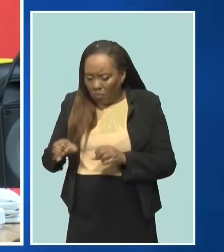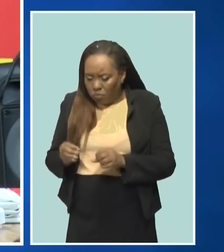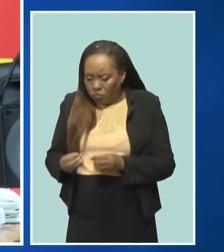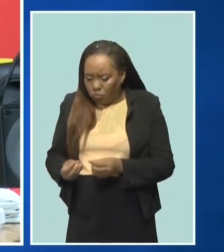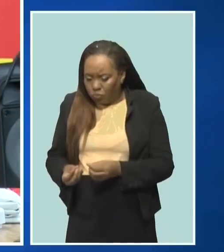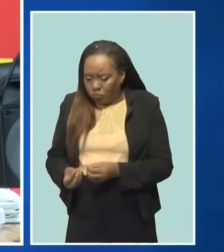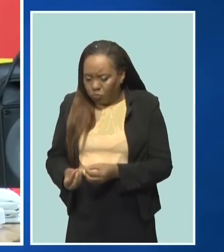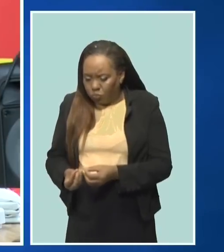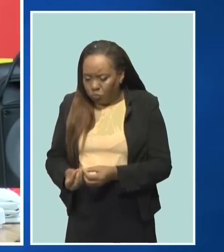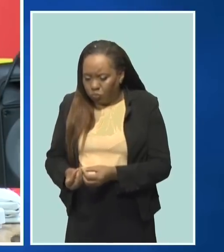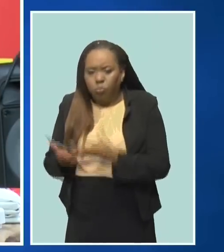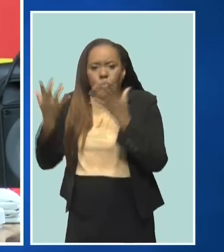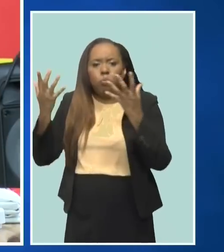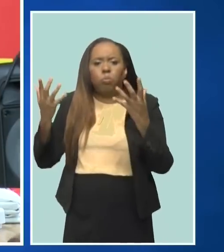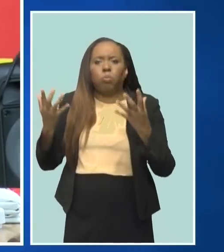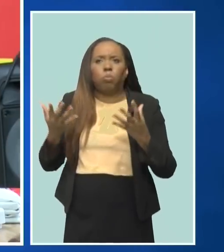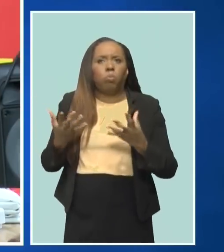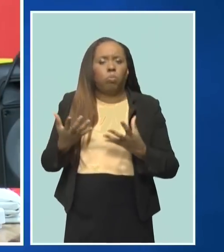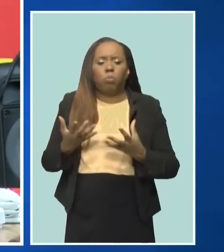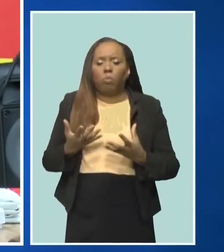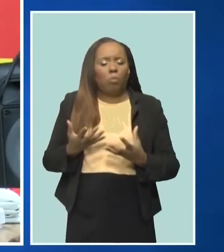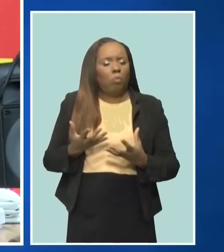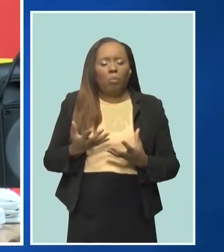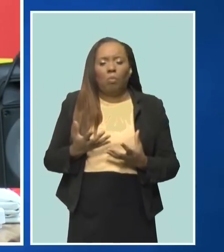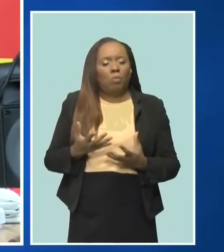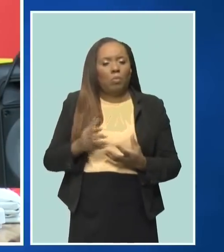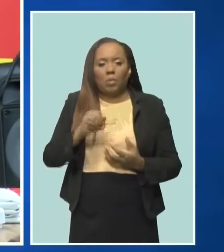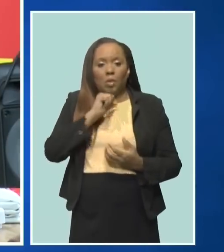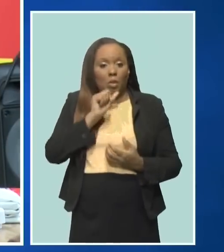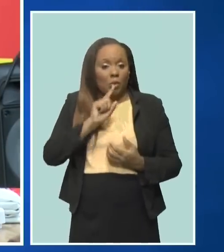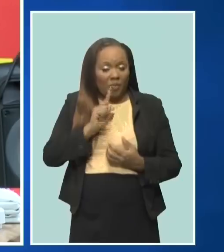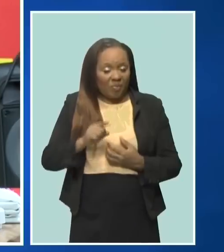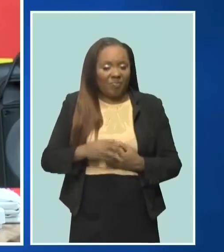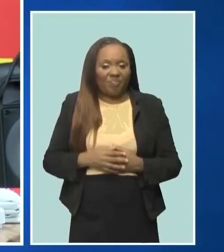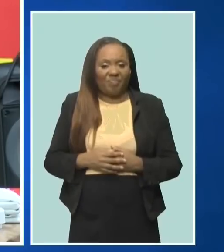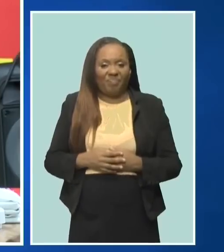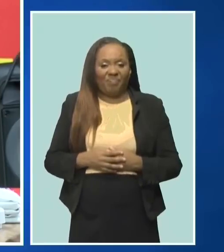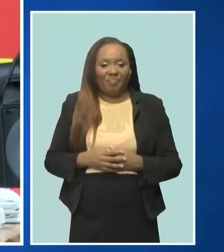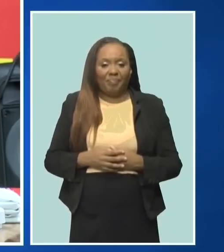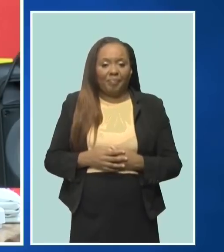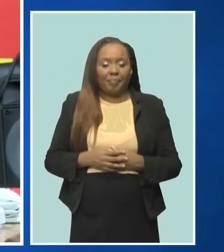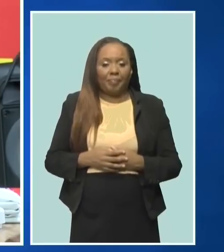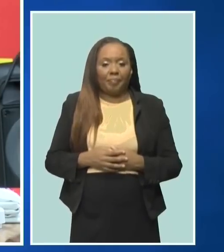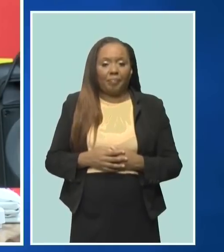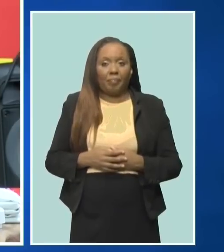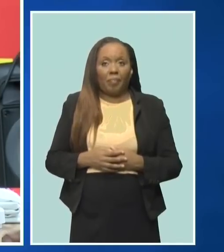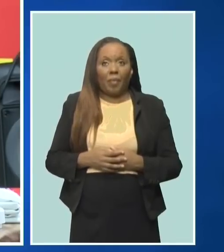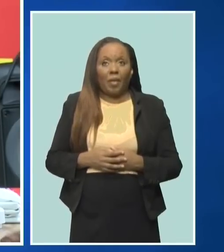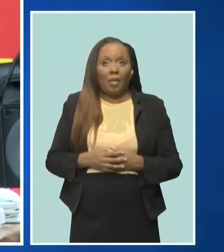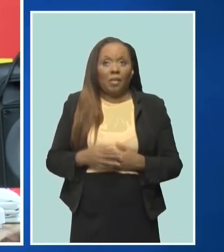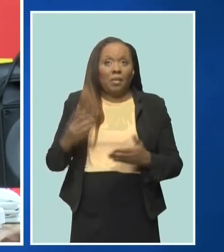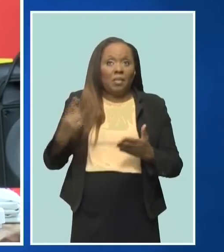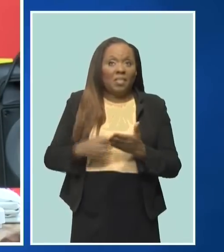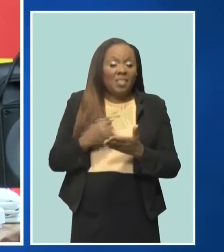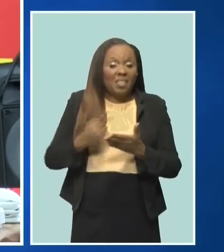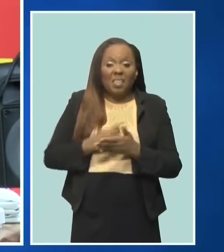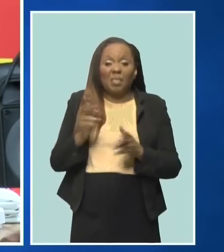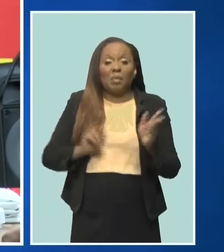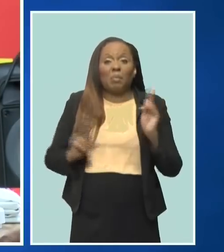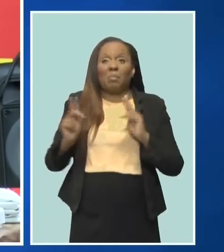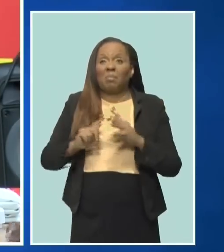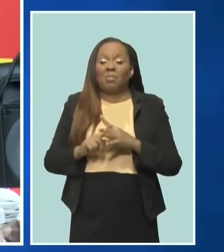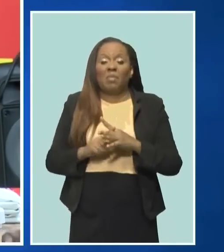spontaneous combustion. That's the reality. Many times, people will start a fire for one